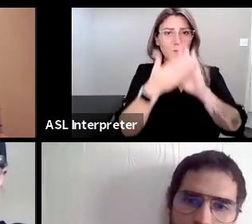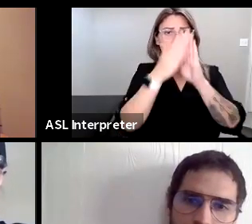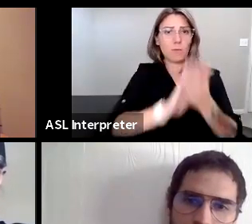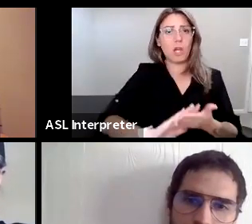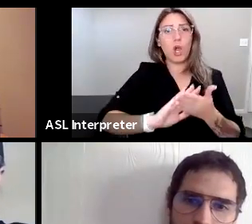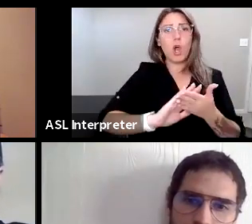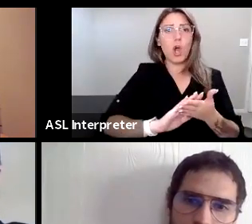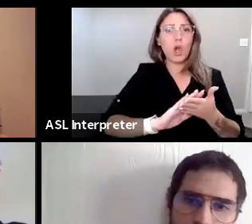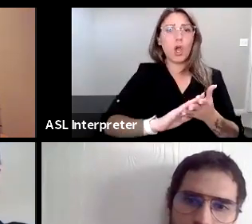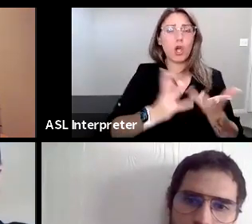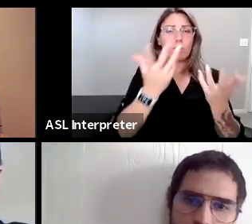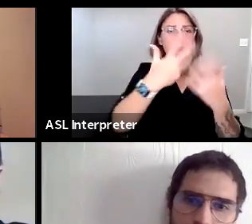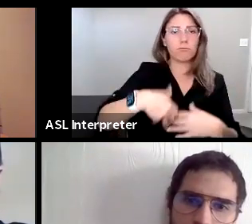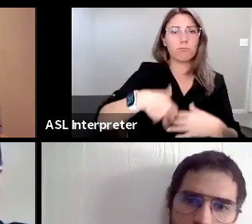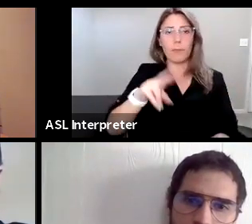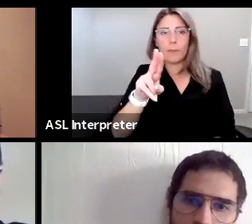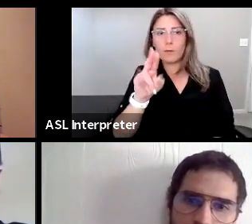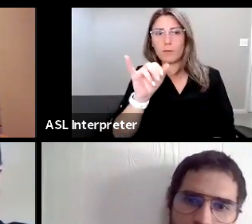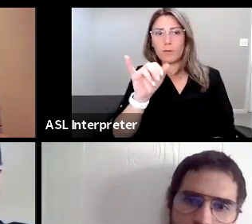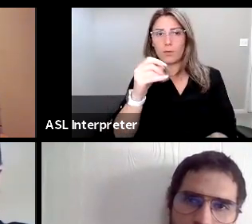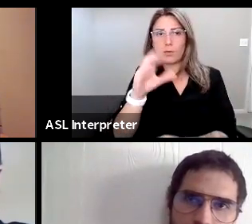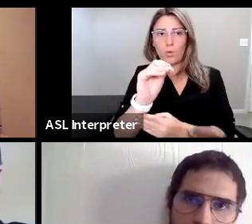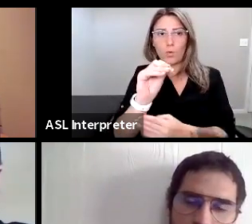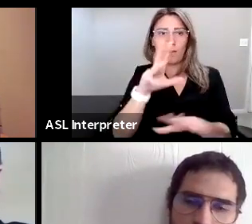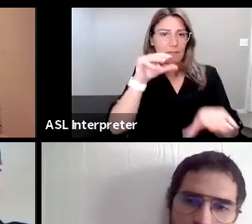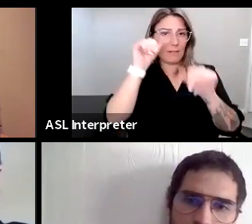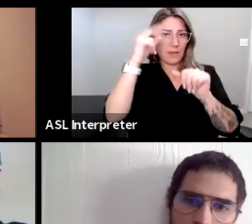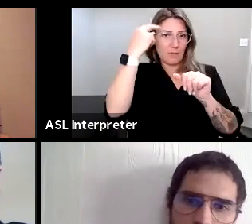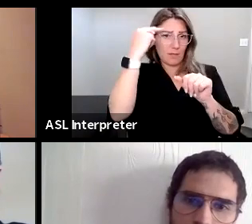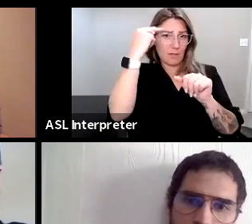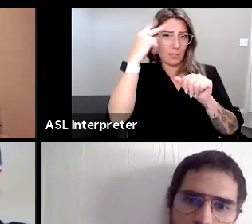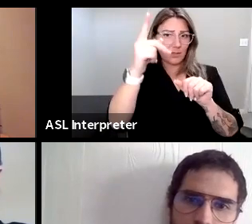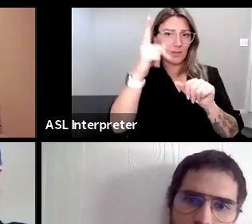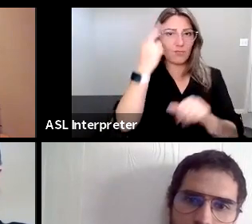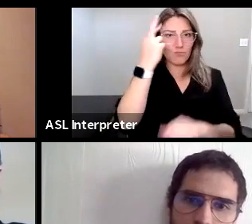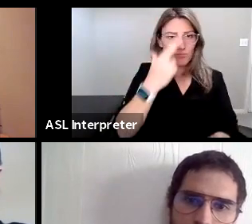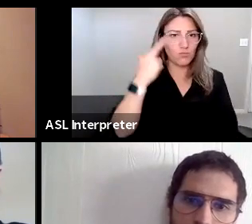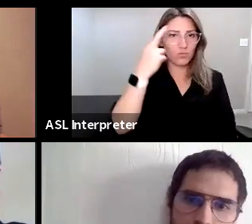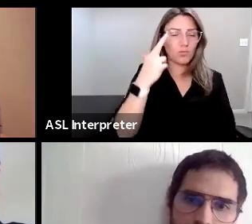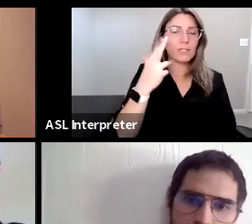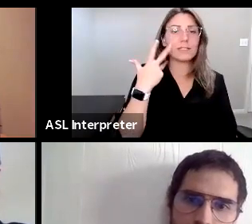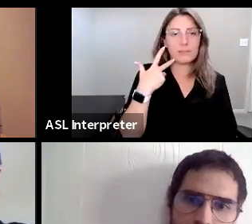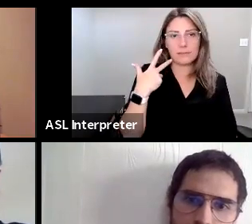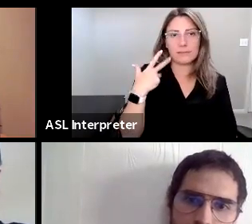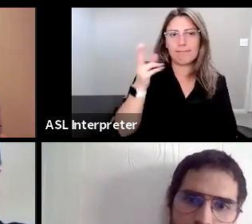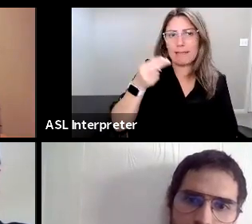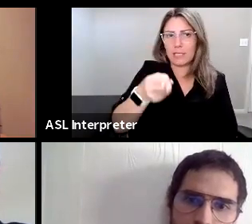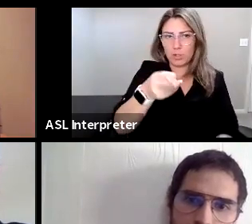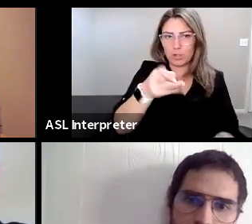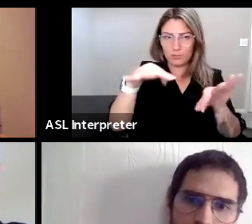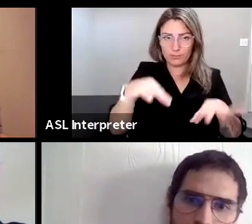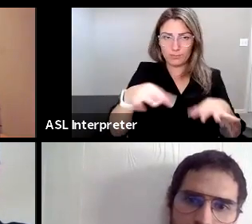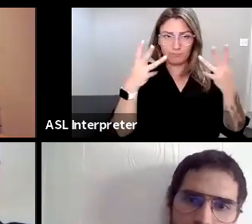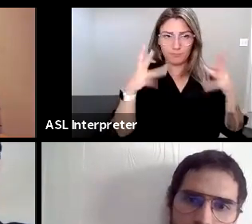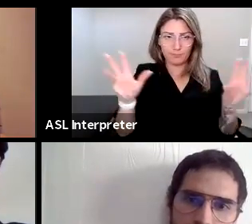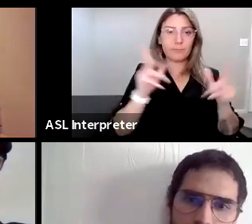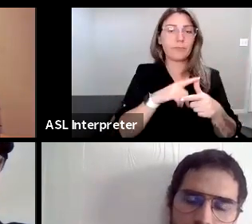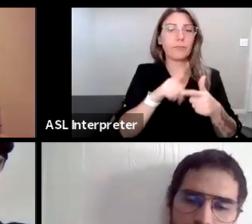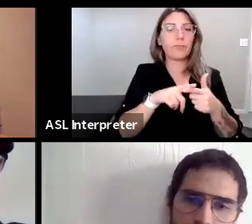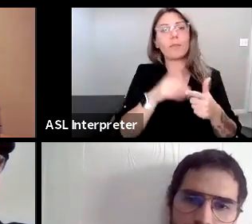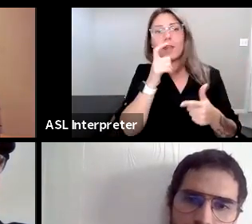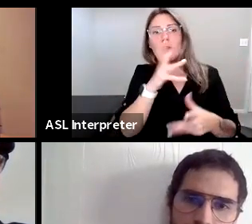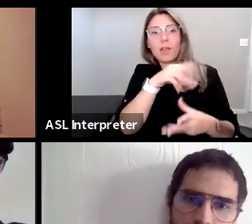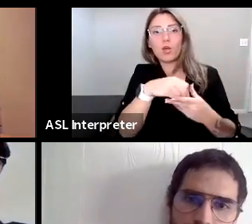when it, left Mexico for reasons that history has told, and not wanting to be included